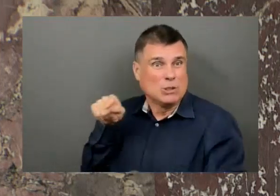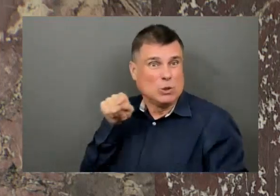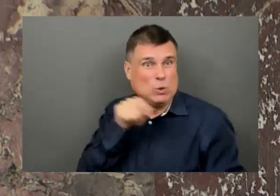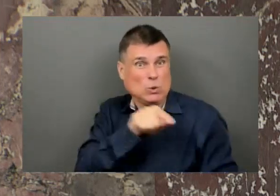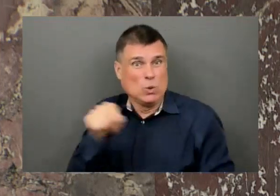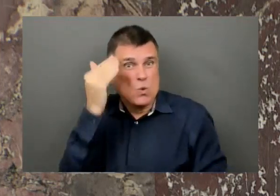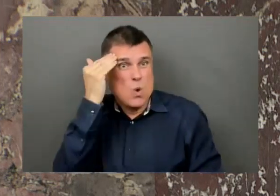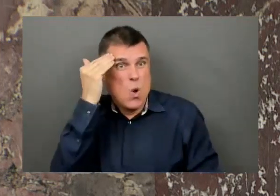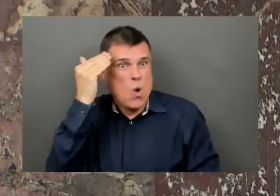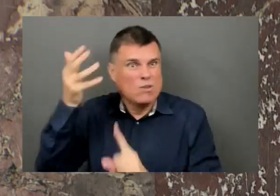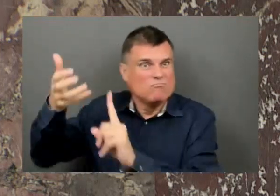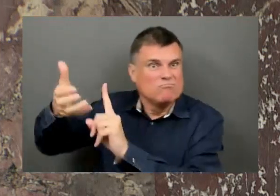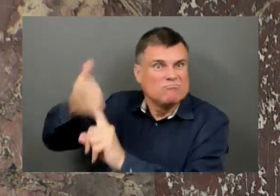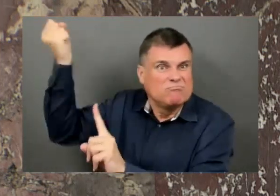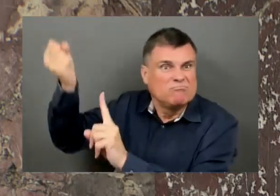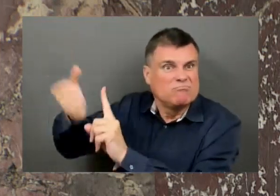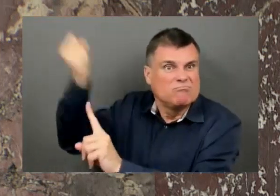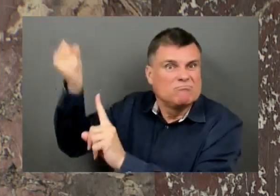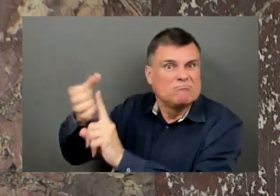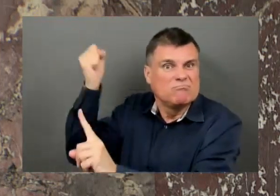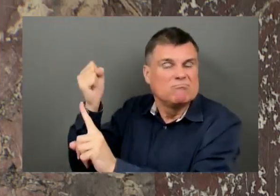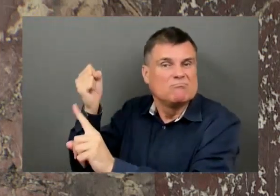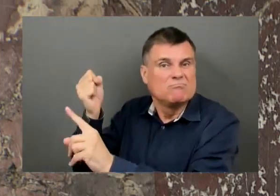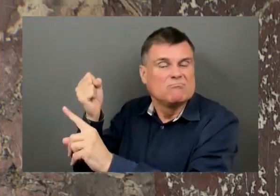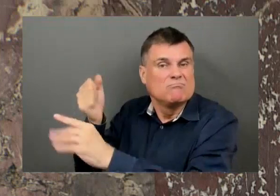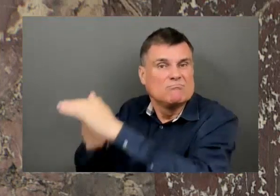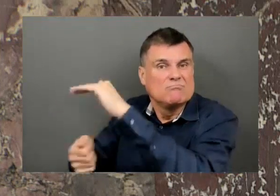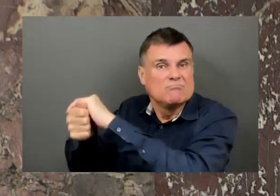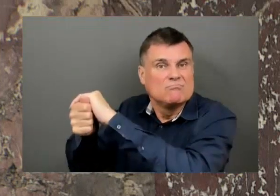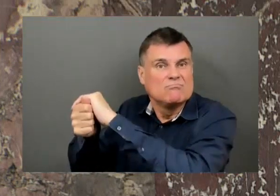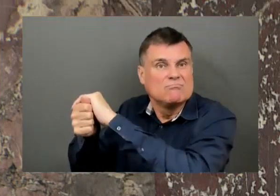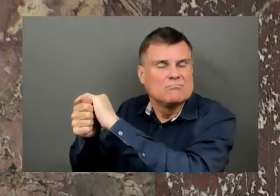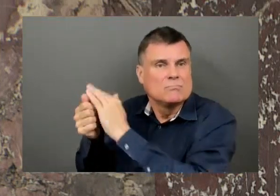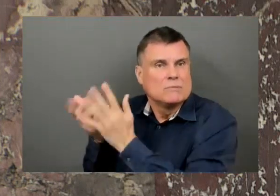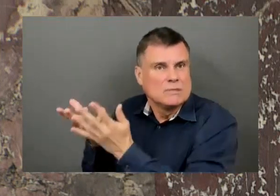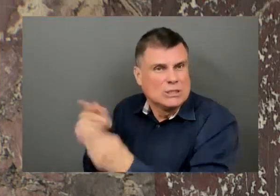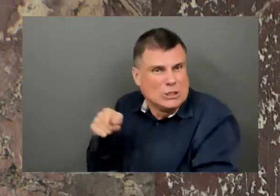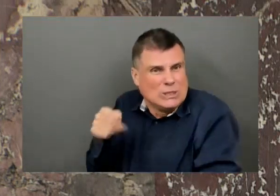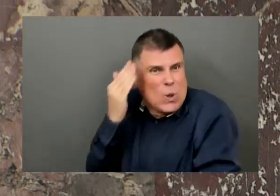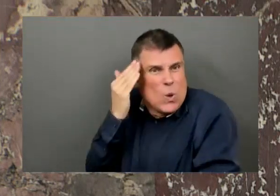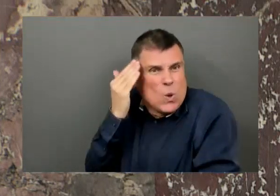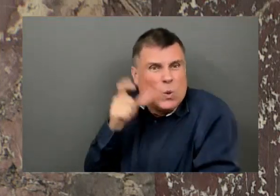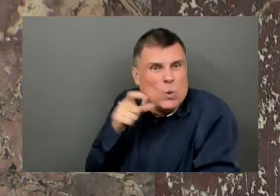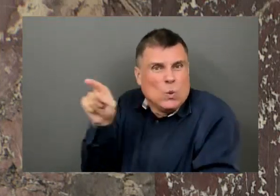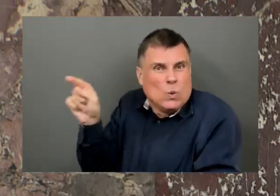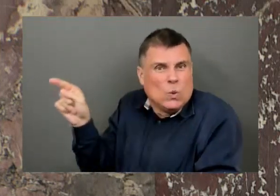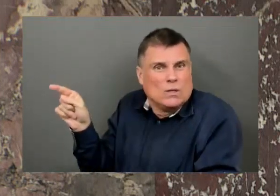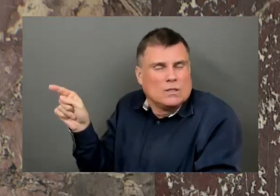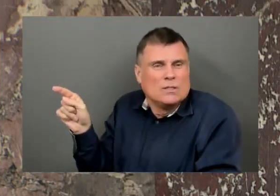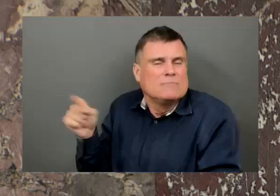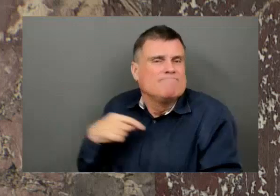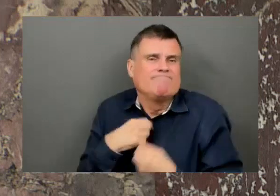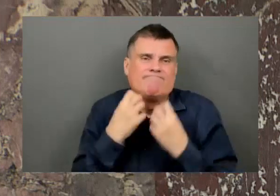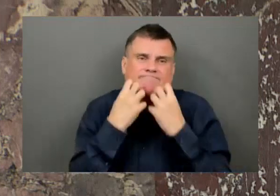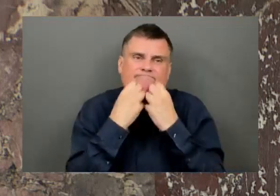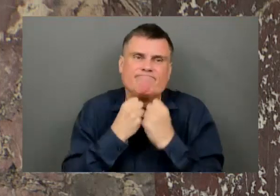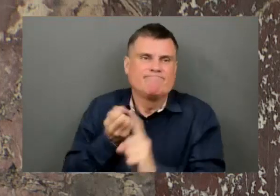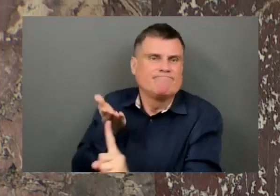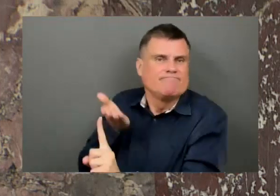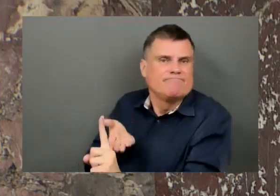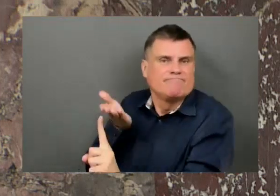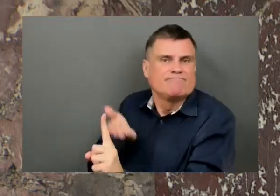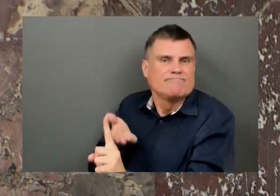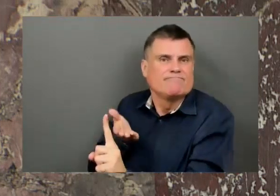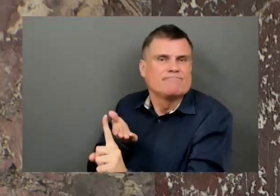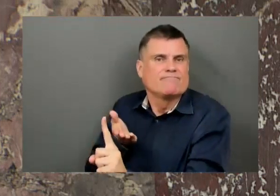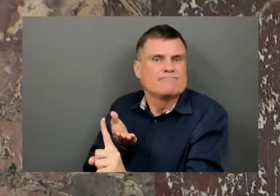It brought to our team a vital voice representing a key community in our province that's feeling under